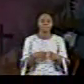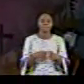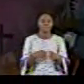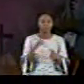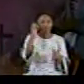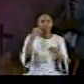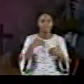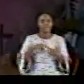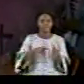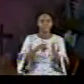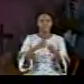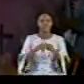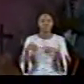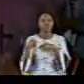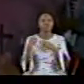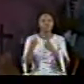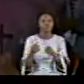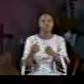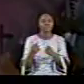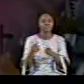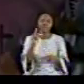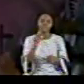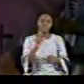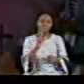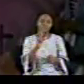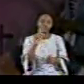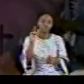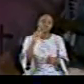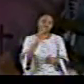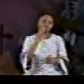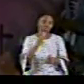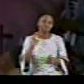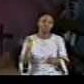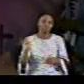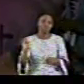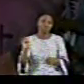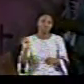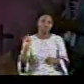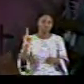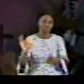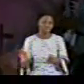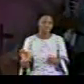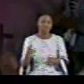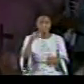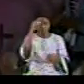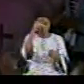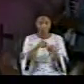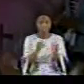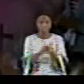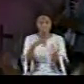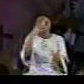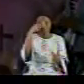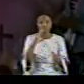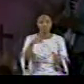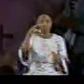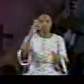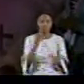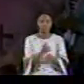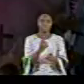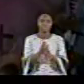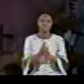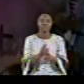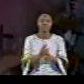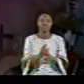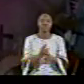since 2019. Remember, the man of God just mentioned the testimony from the great miracle explosion. right